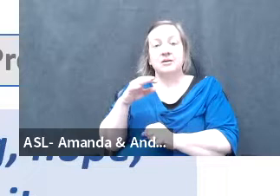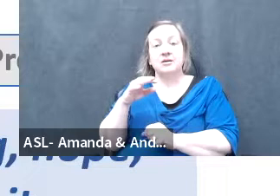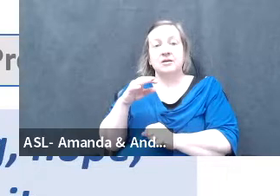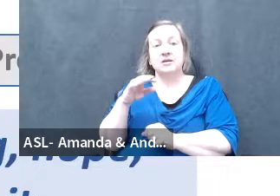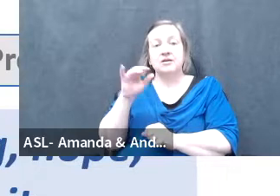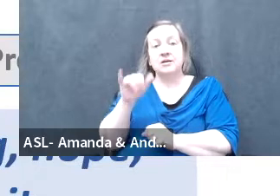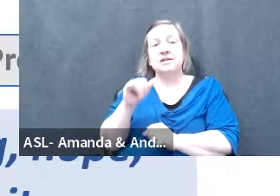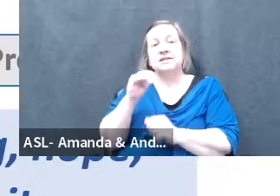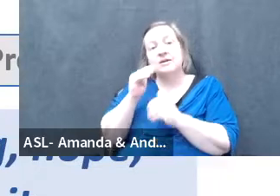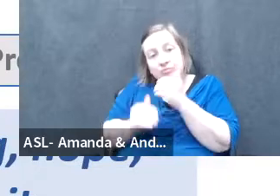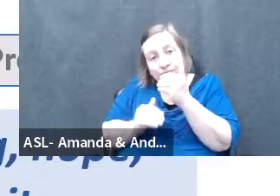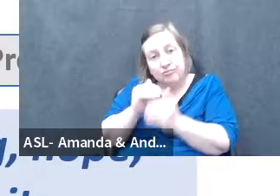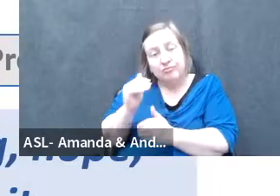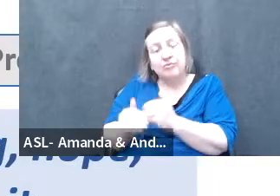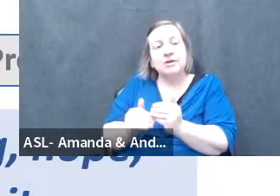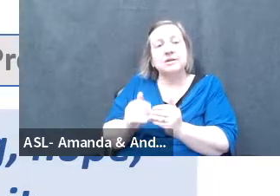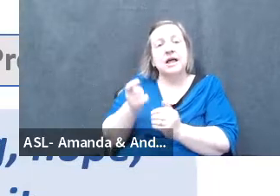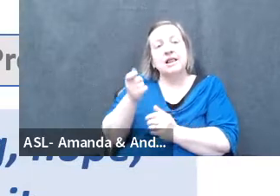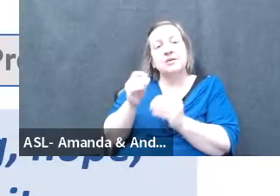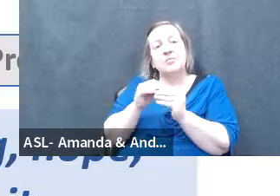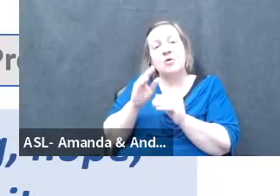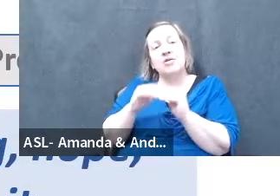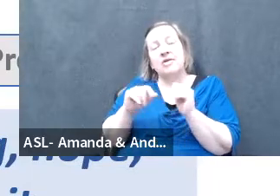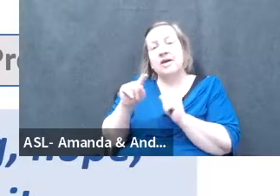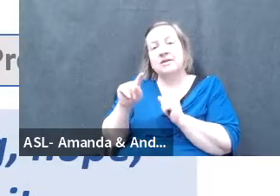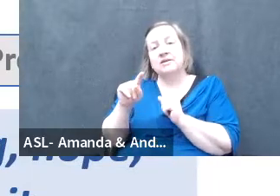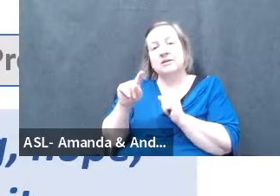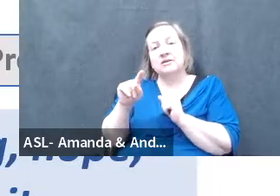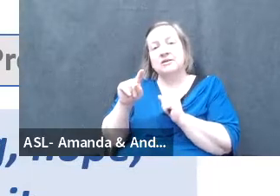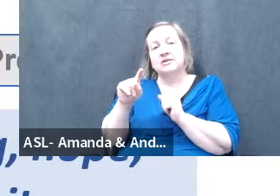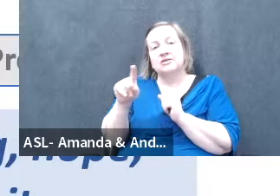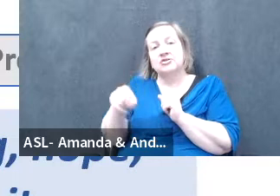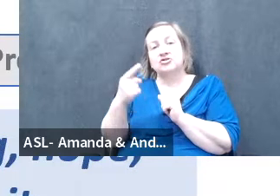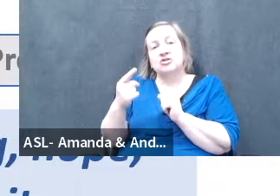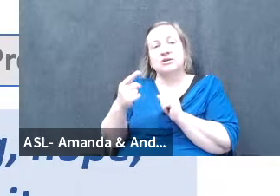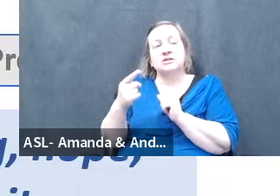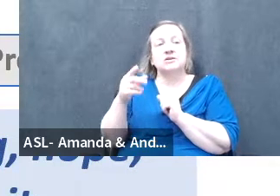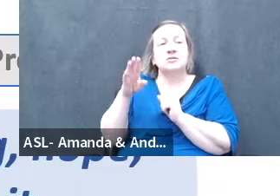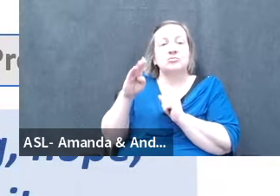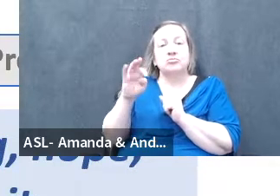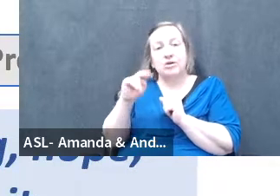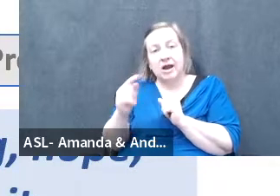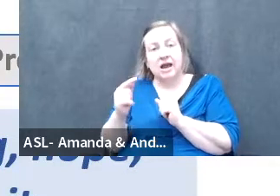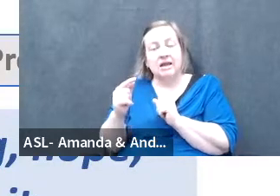It's a process that is a little more than just we can give it some branding and do it that way, but eventually down the